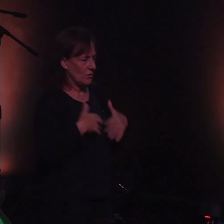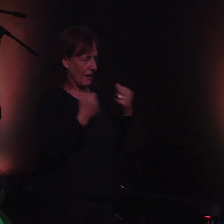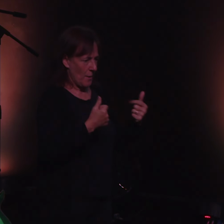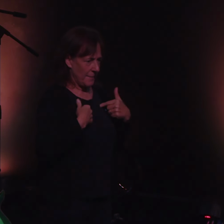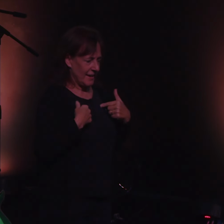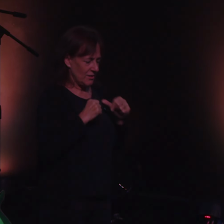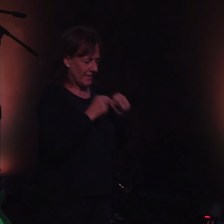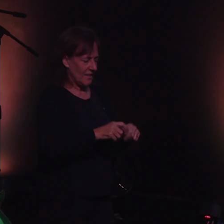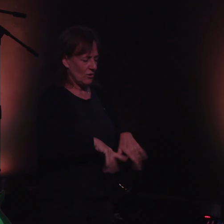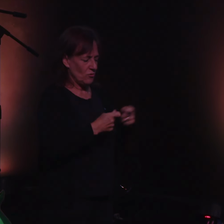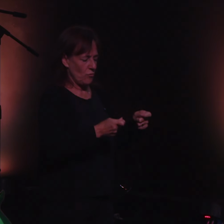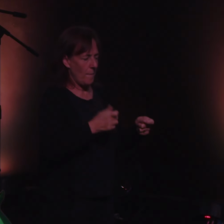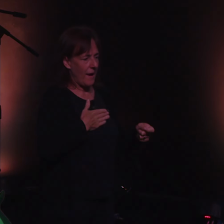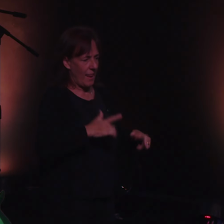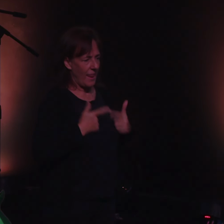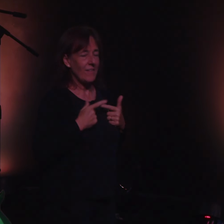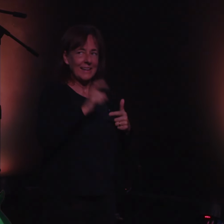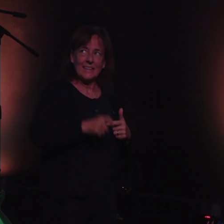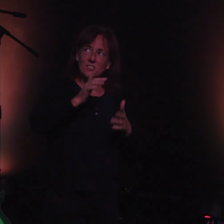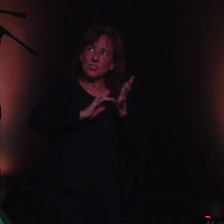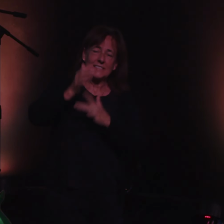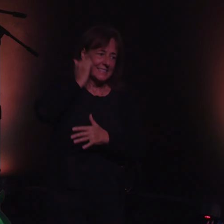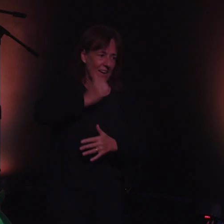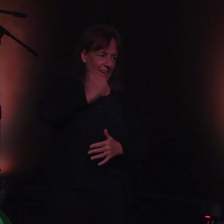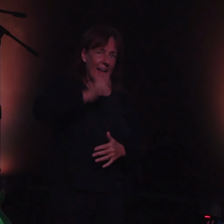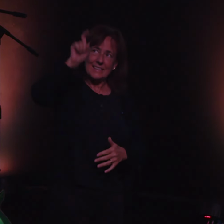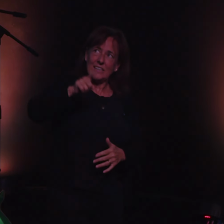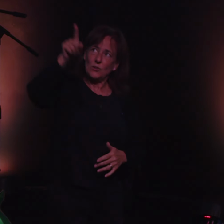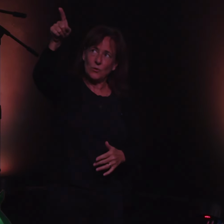to continue to control my life. I need Jesus every day.